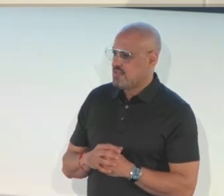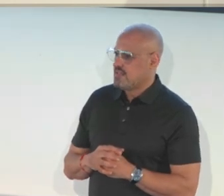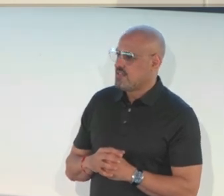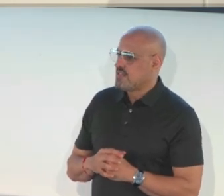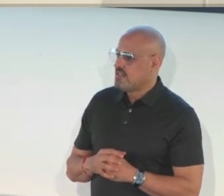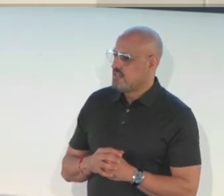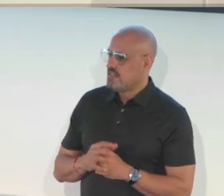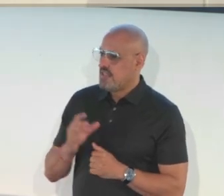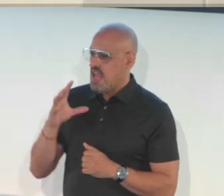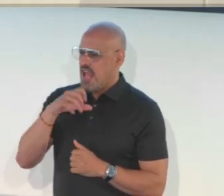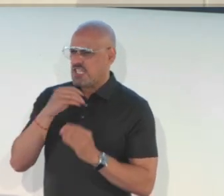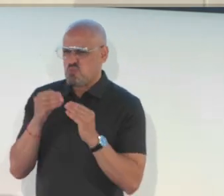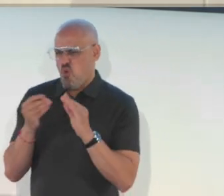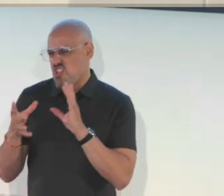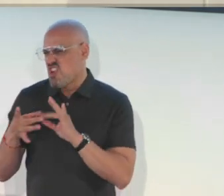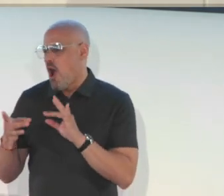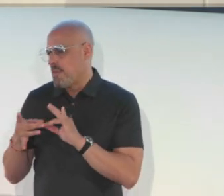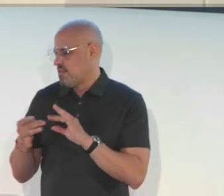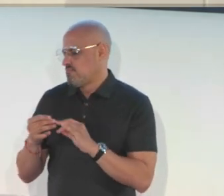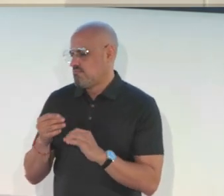I guess this is more just a comment